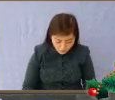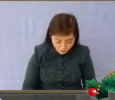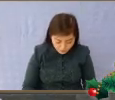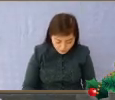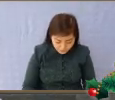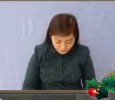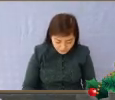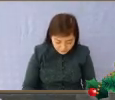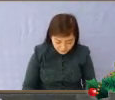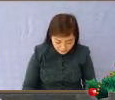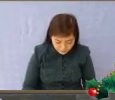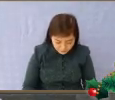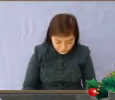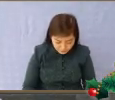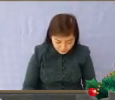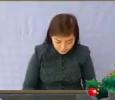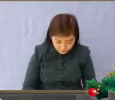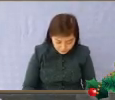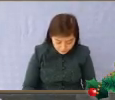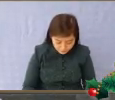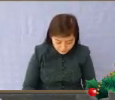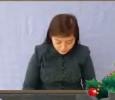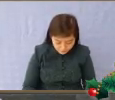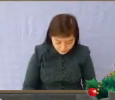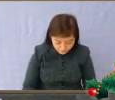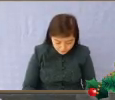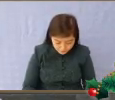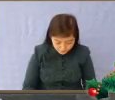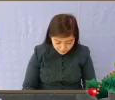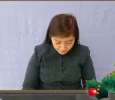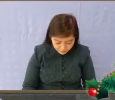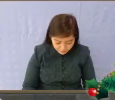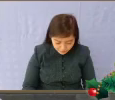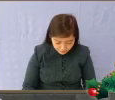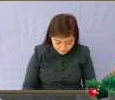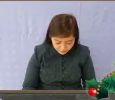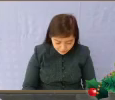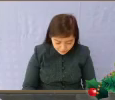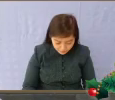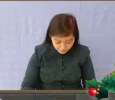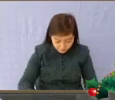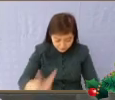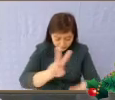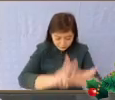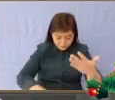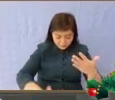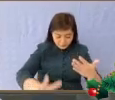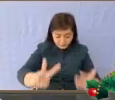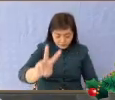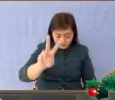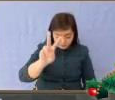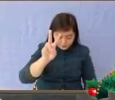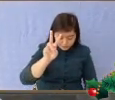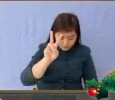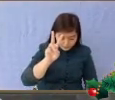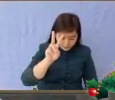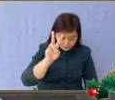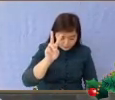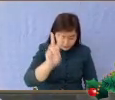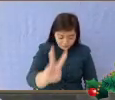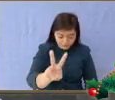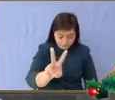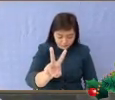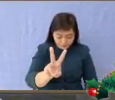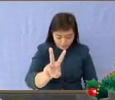is in third person. The Lord is my shepherd. I shall not want. He, not you, second